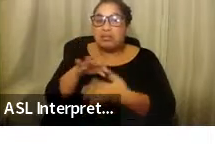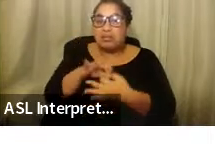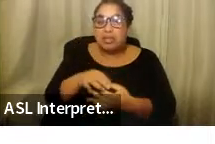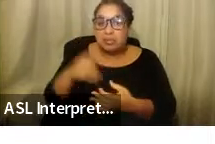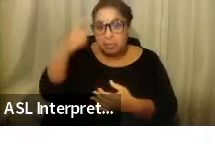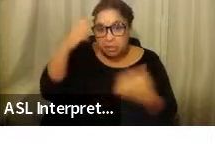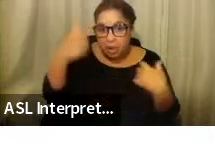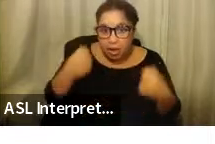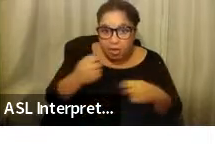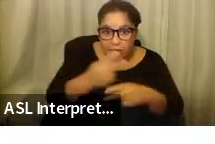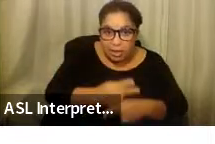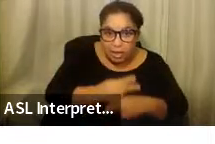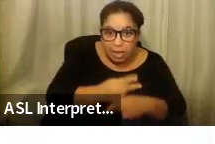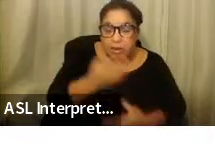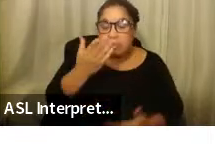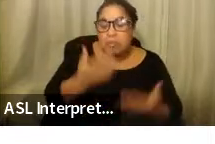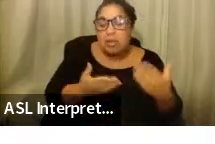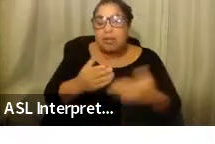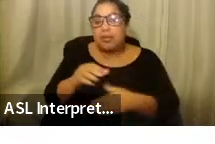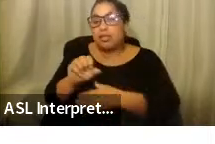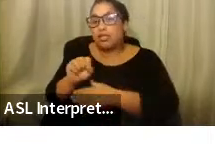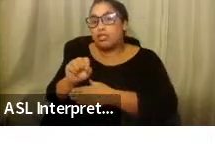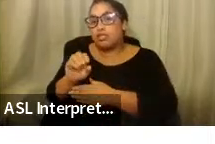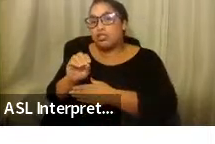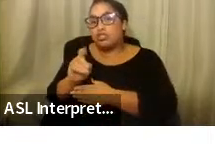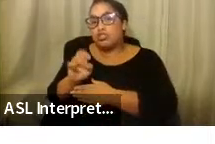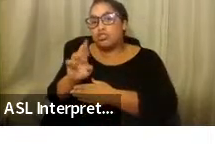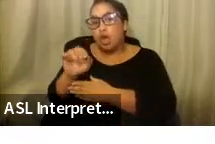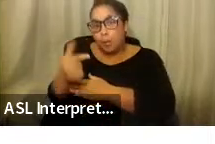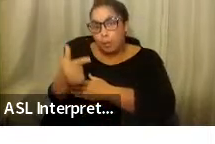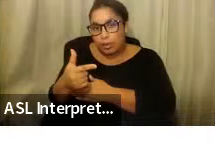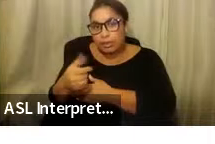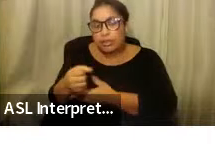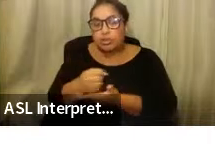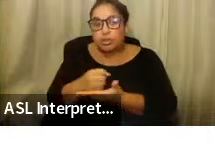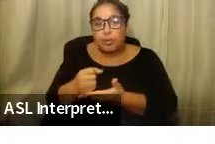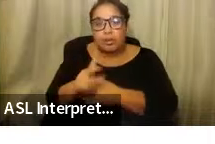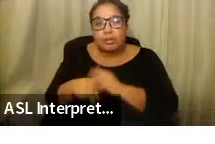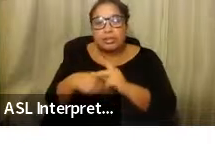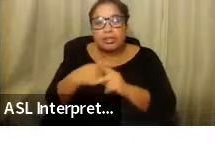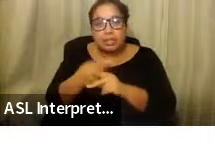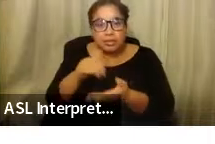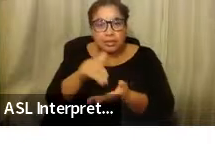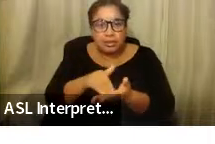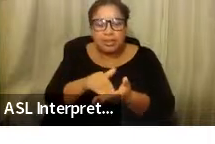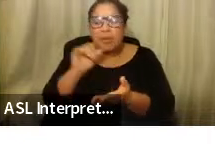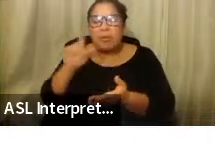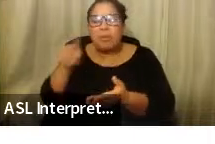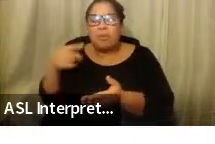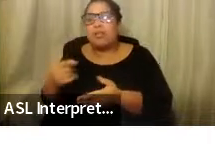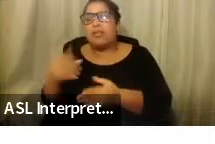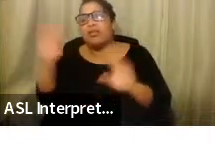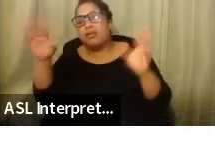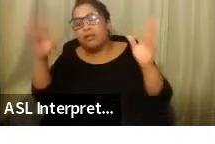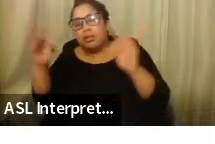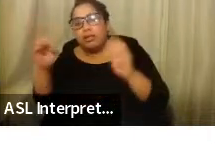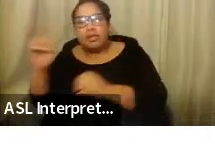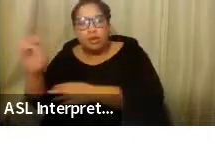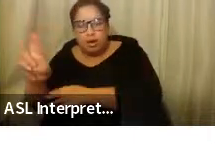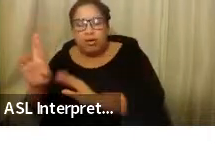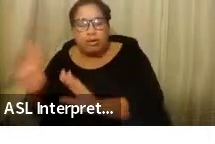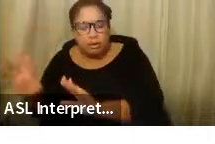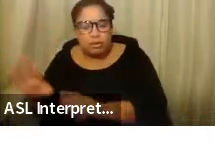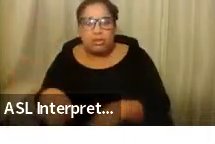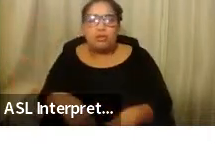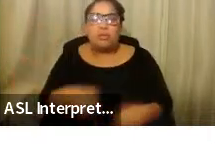get appropriate care, maybe a sobering center, something else rather than just a hospital emergency room where a lot of